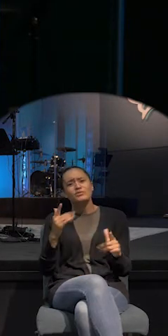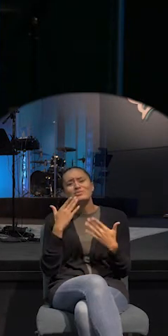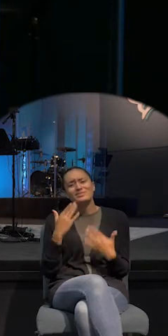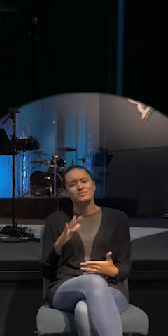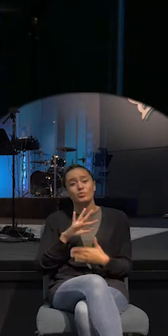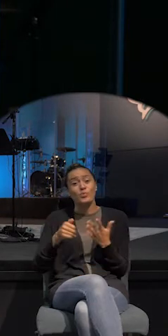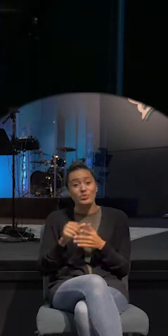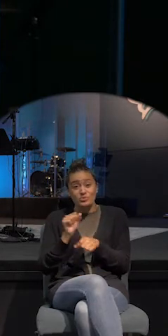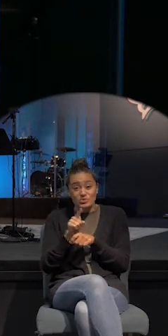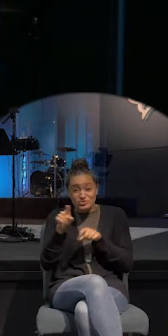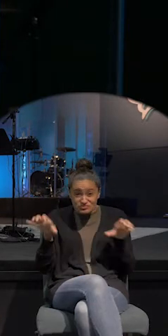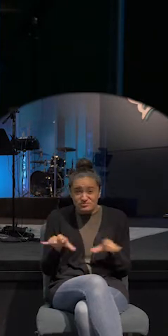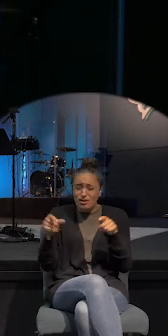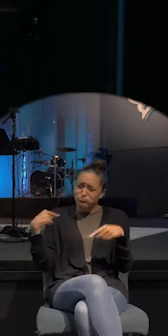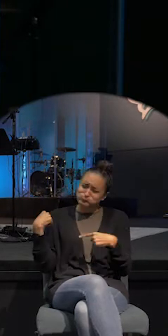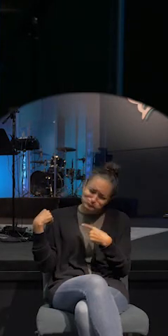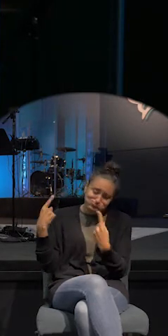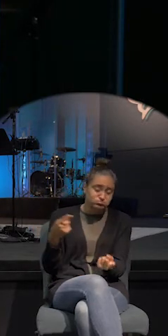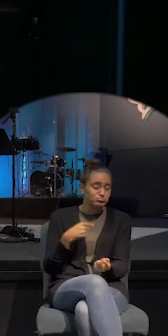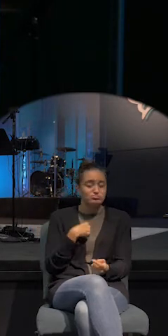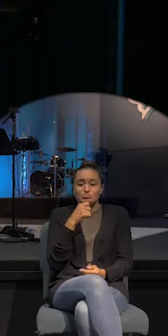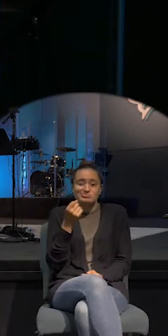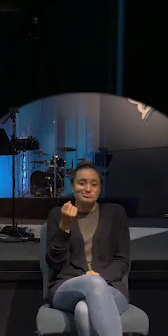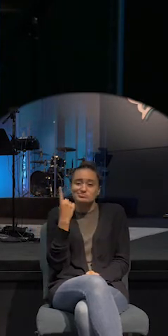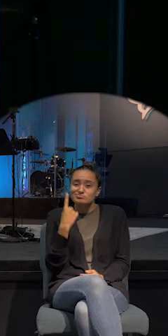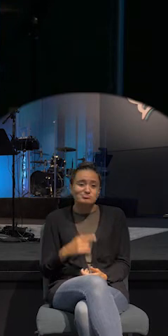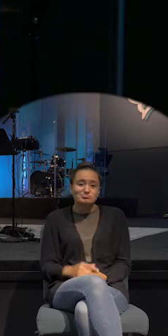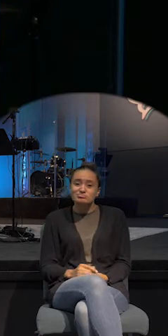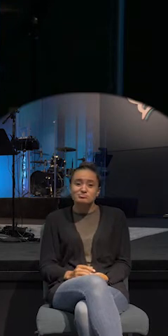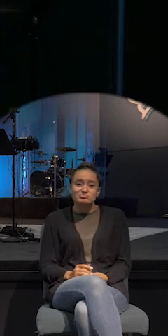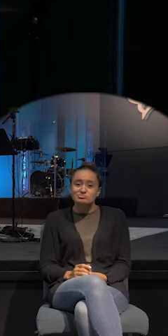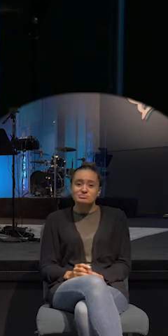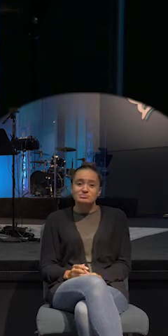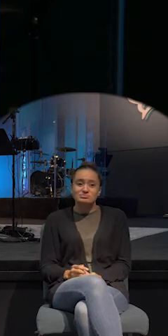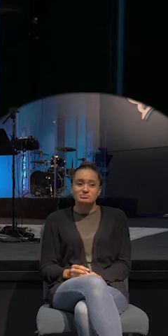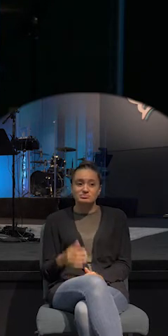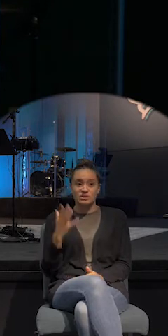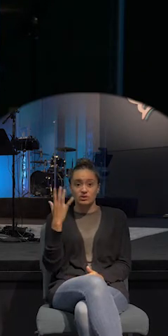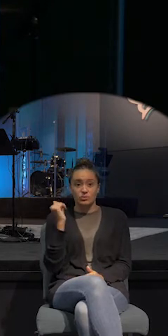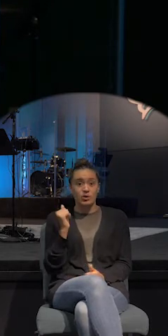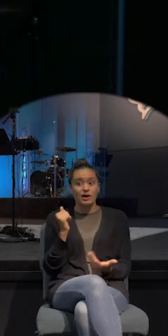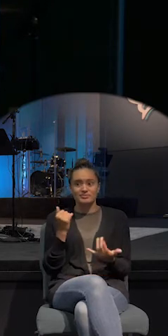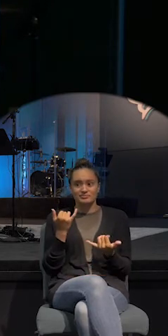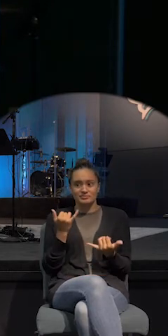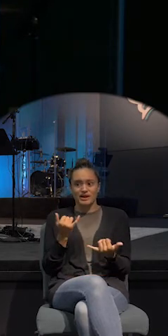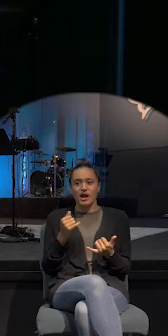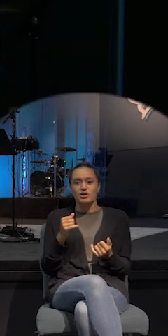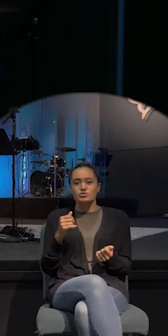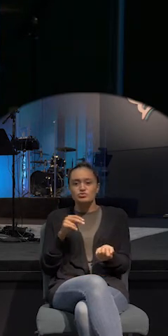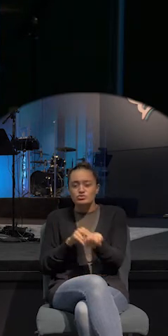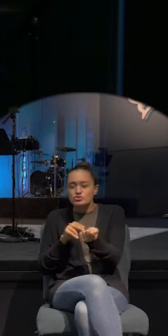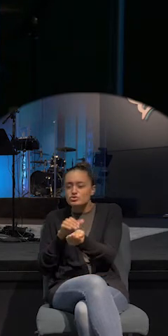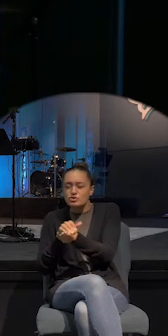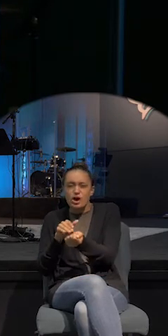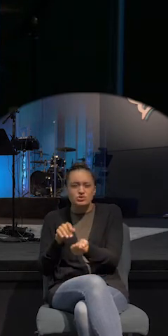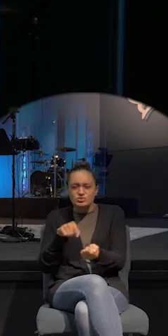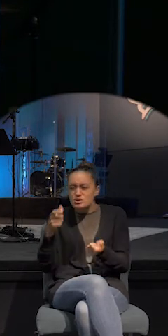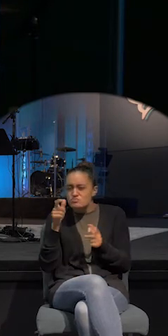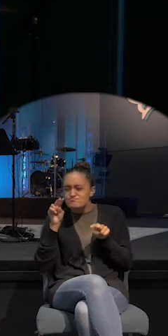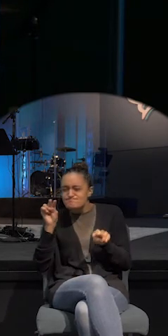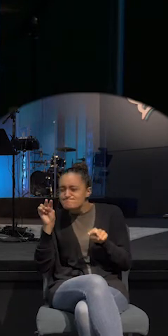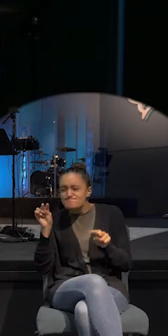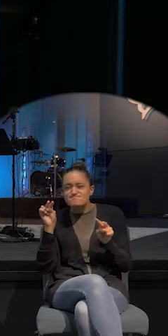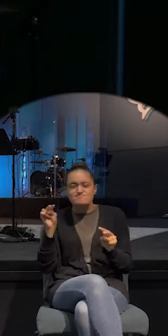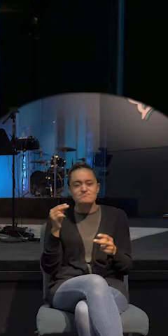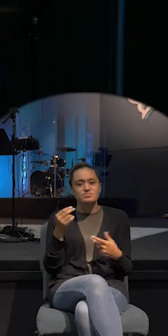that you've done. I mean, I don't understand this. Because they're being watched now, and they're watched